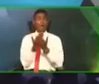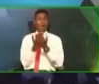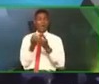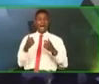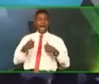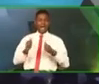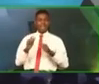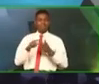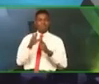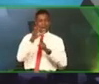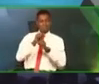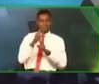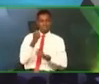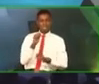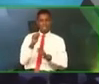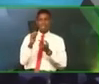from the...